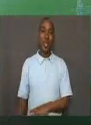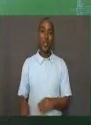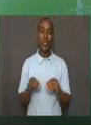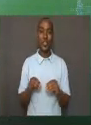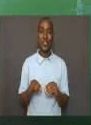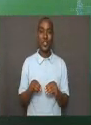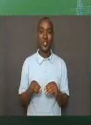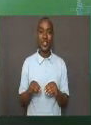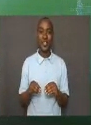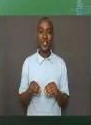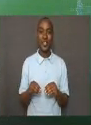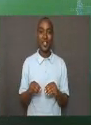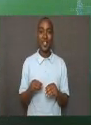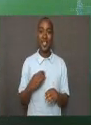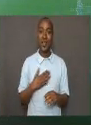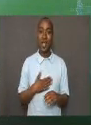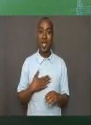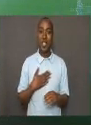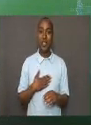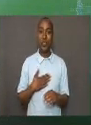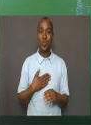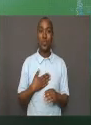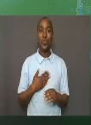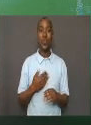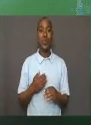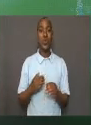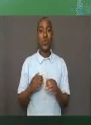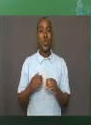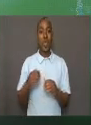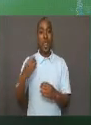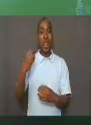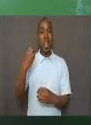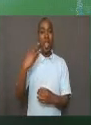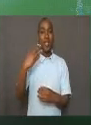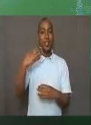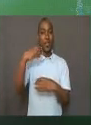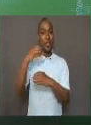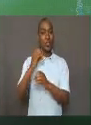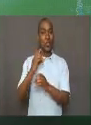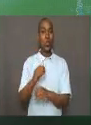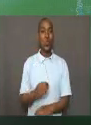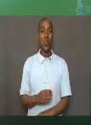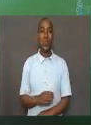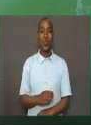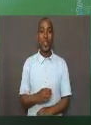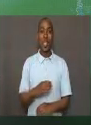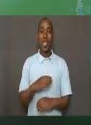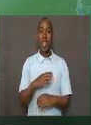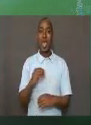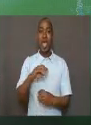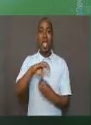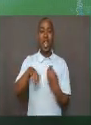Students, please explain how the light microscope and the